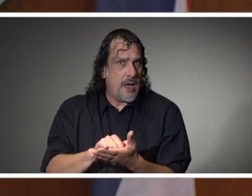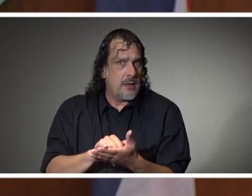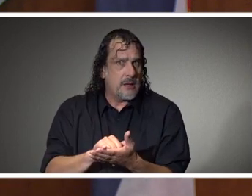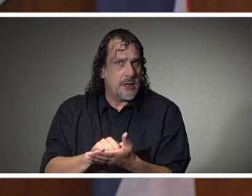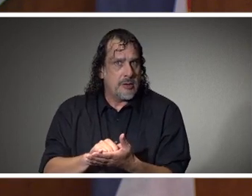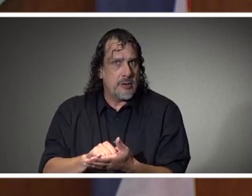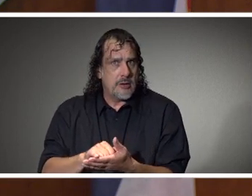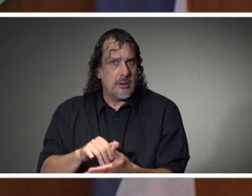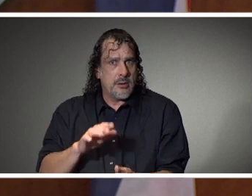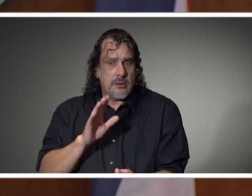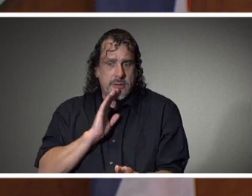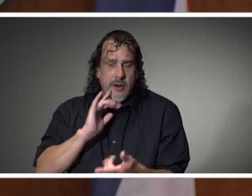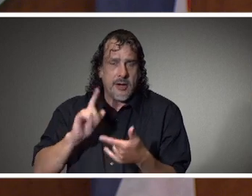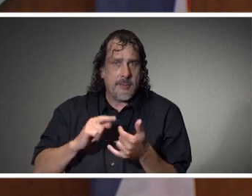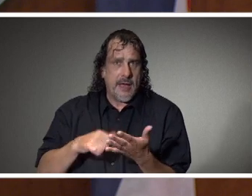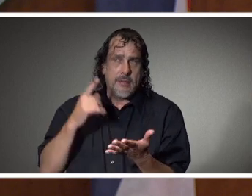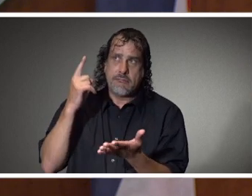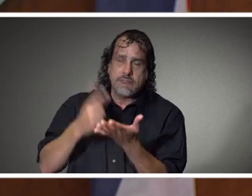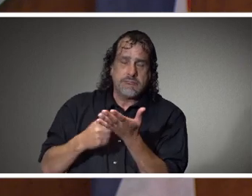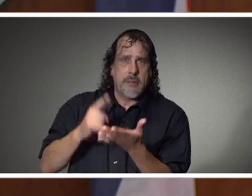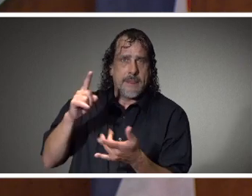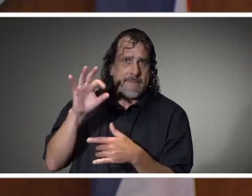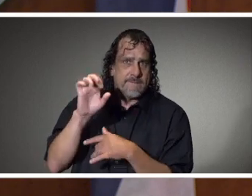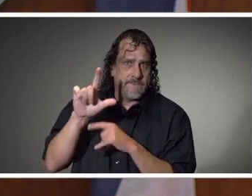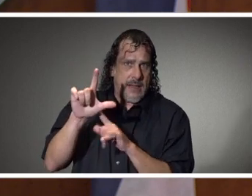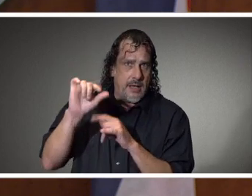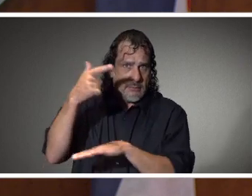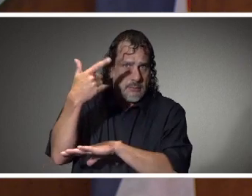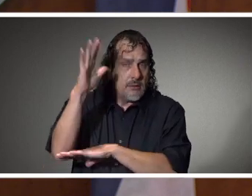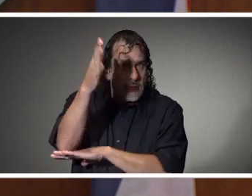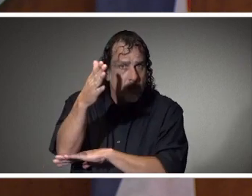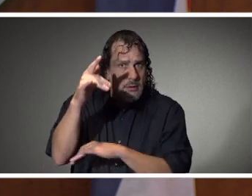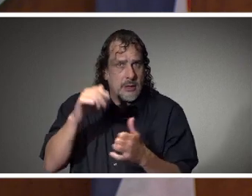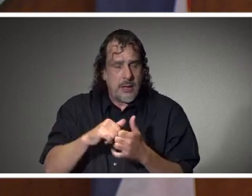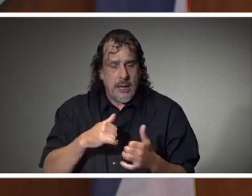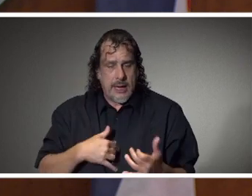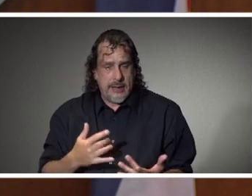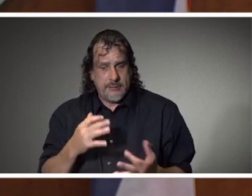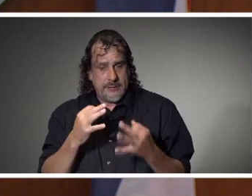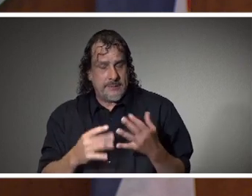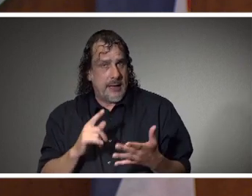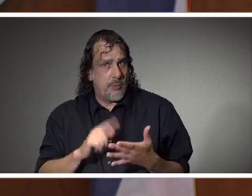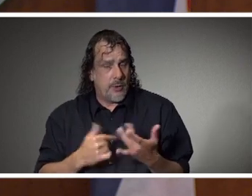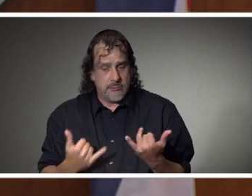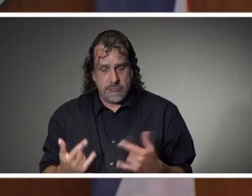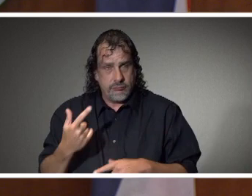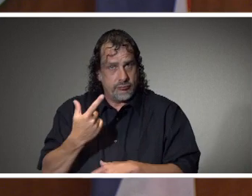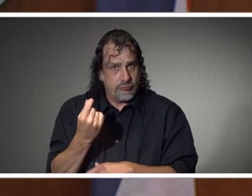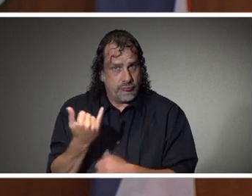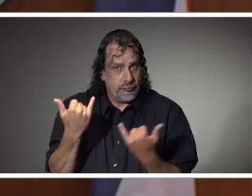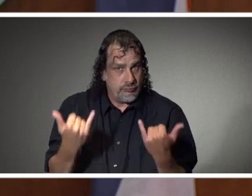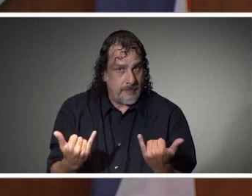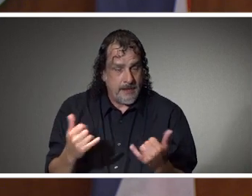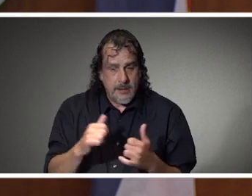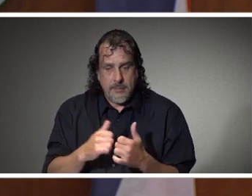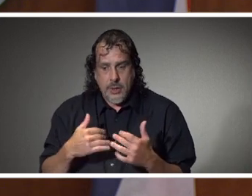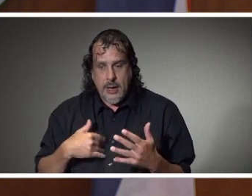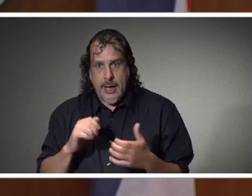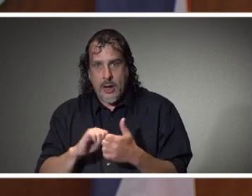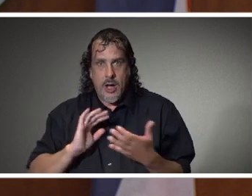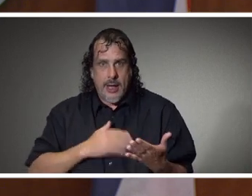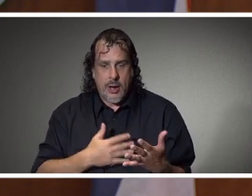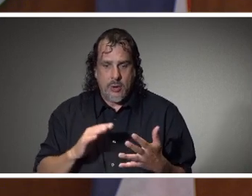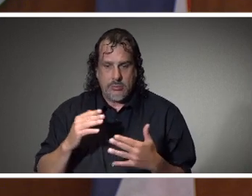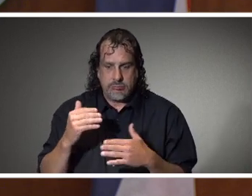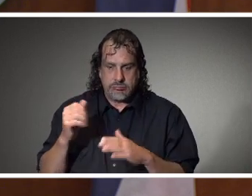the Mississippi state flag. I have to consider not only the current moment, but how we bring our state back together